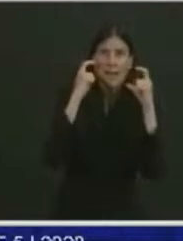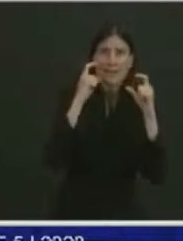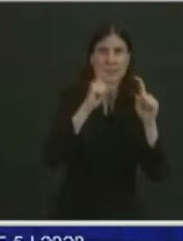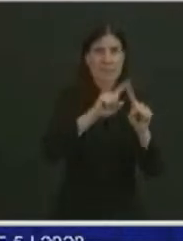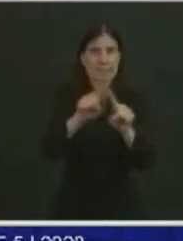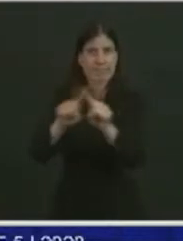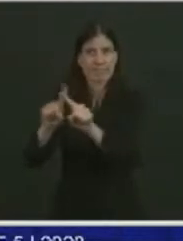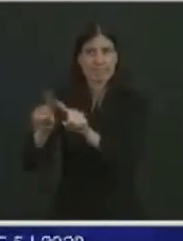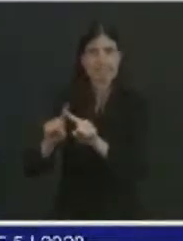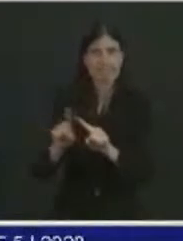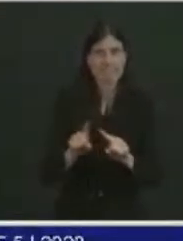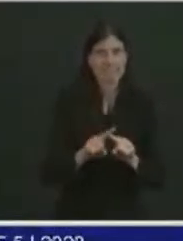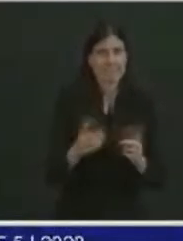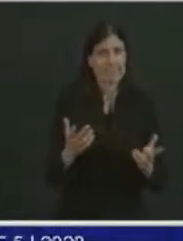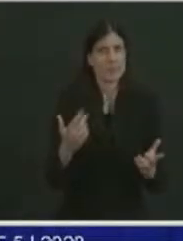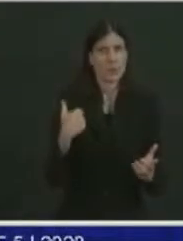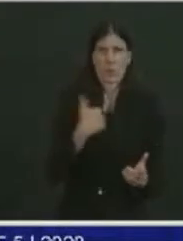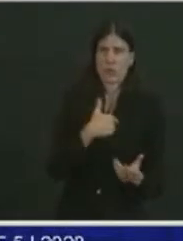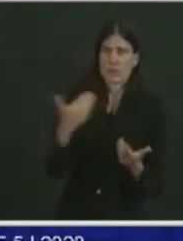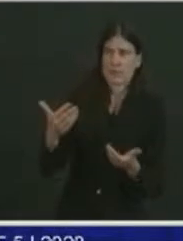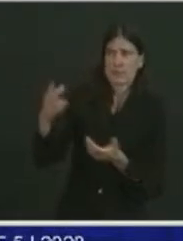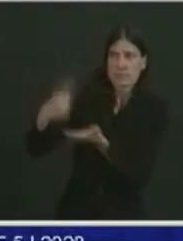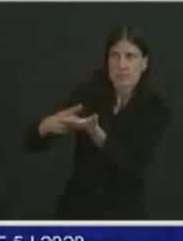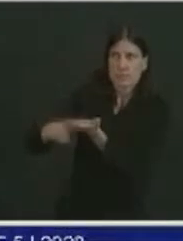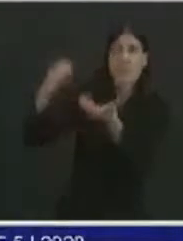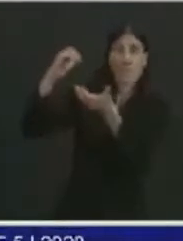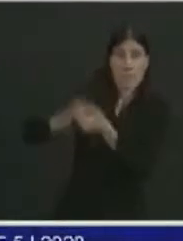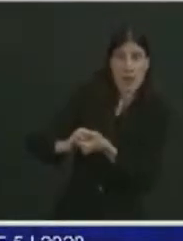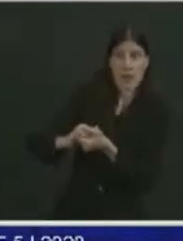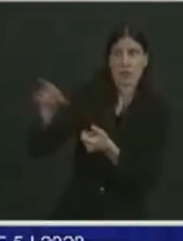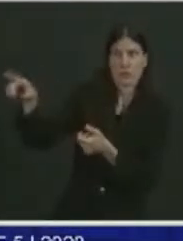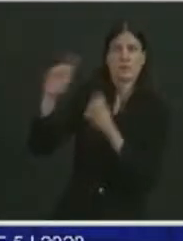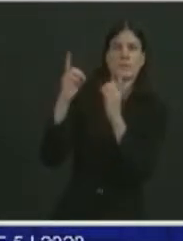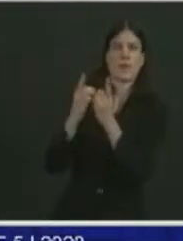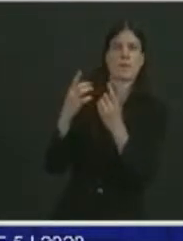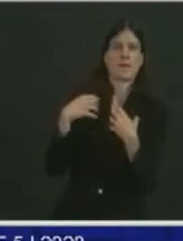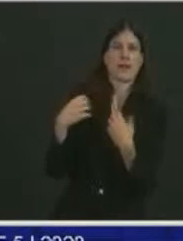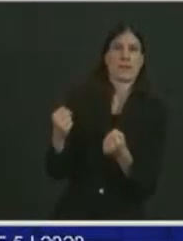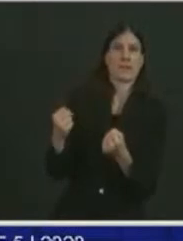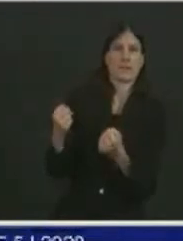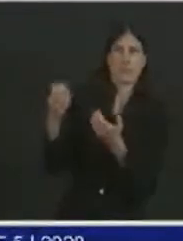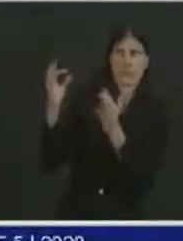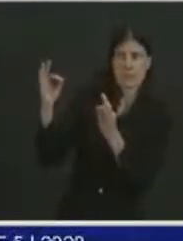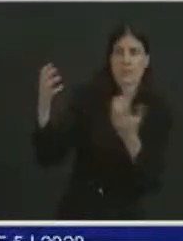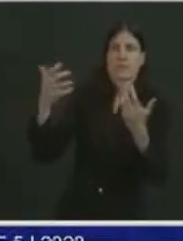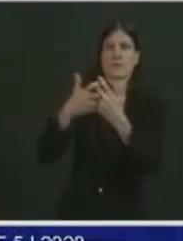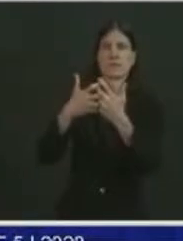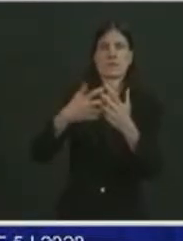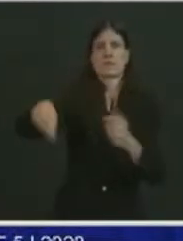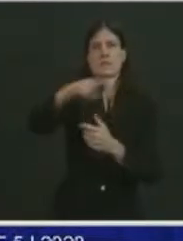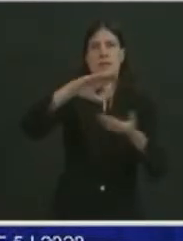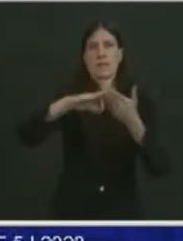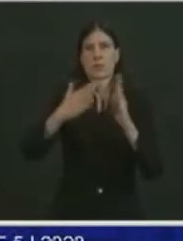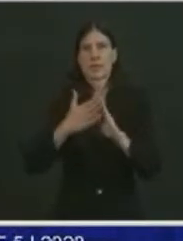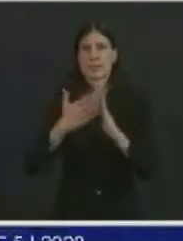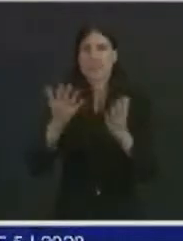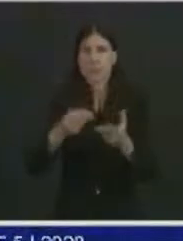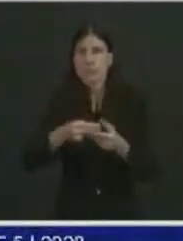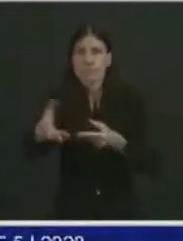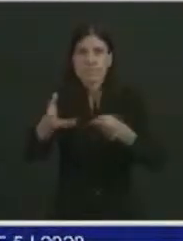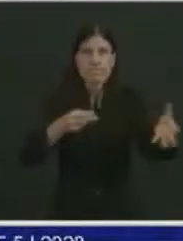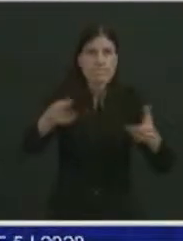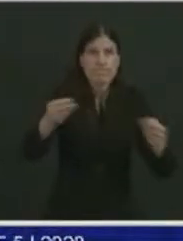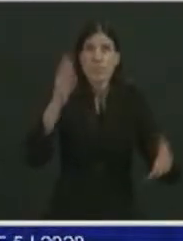with its partners, to help to address an immediate acute health issue in terms of